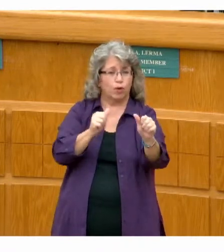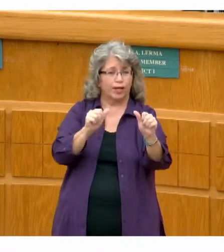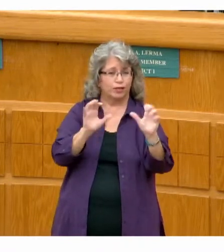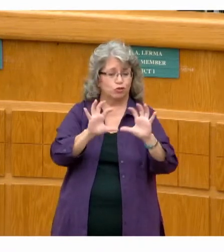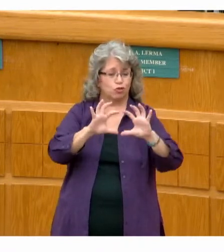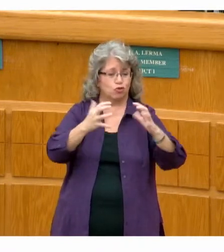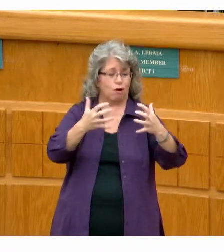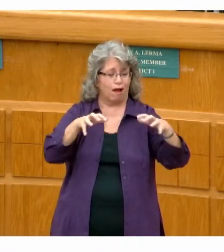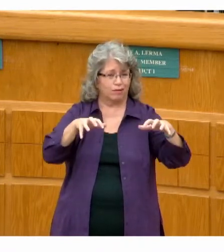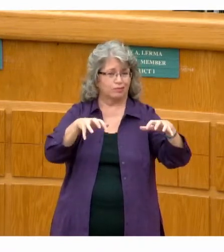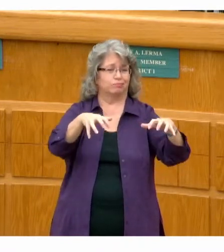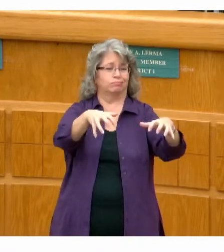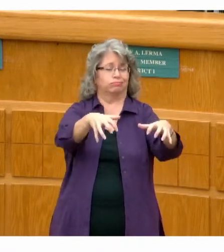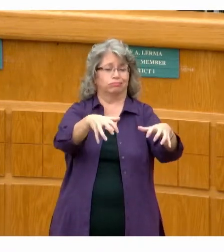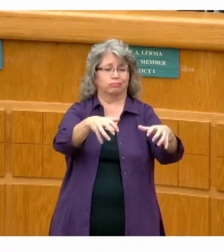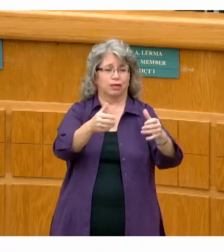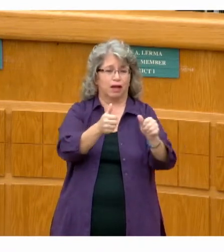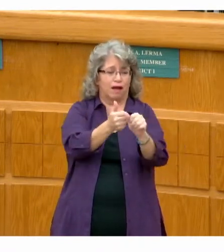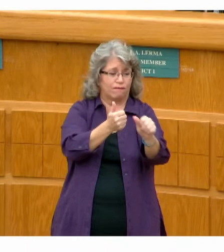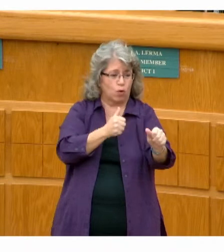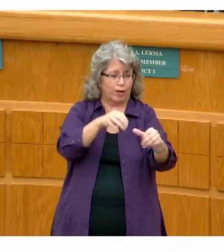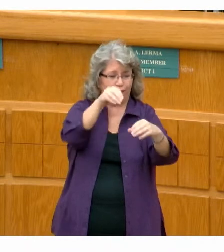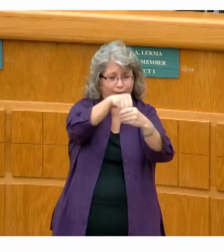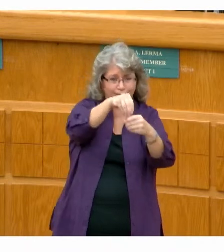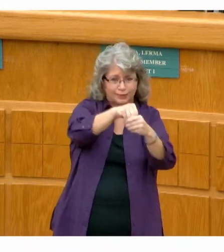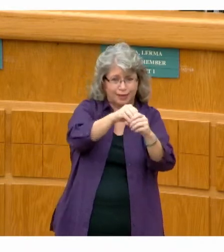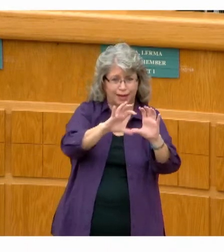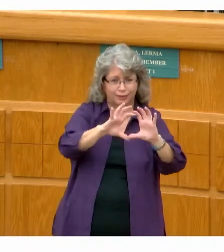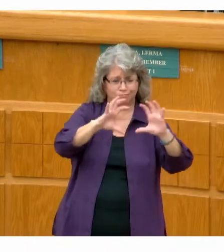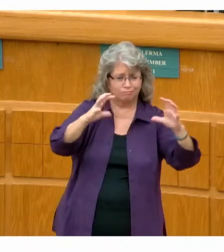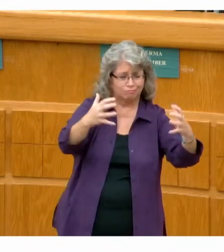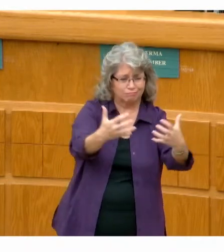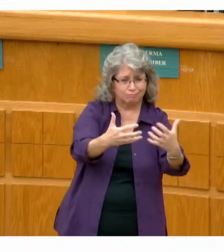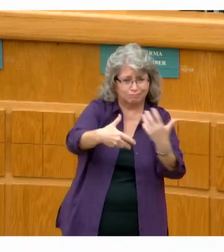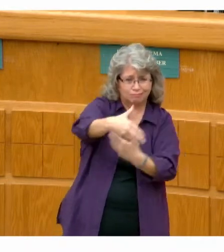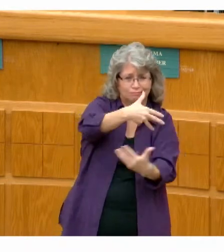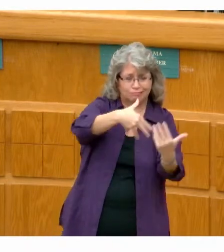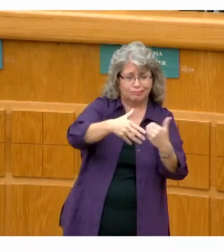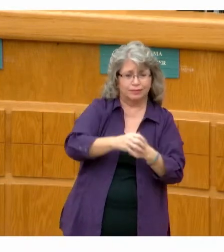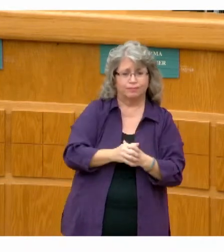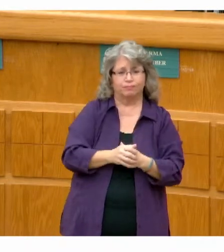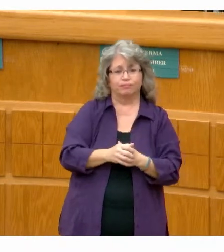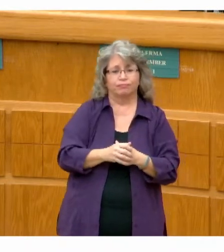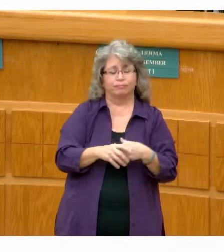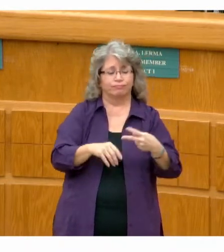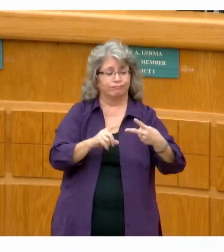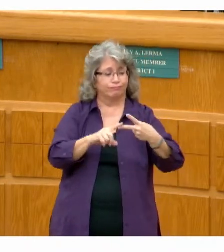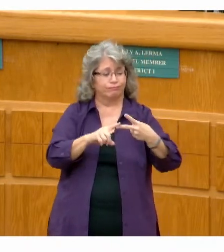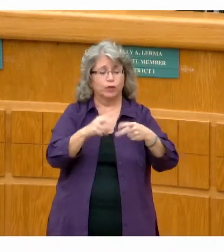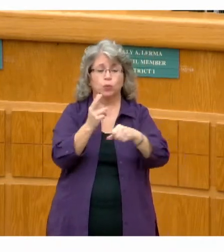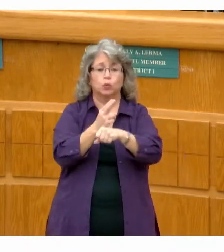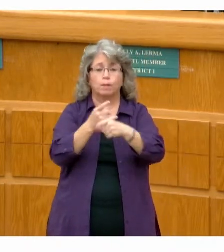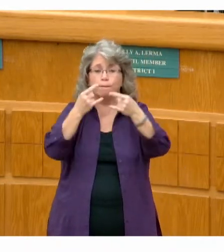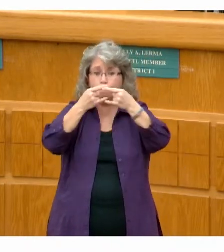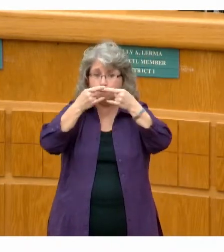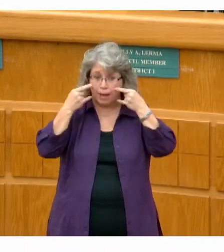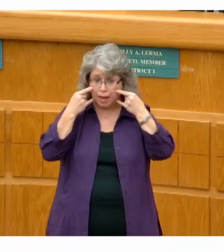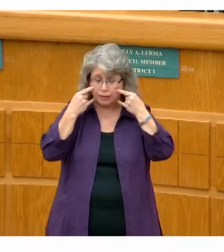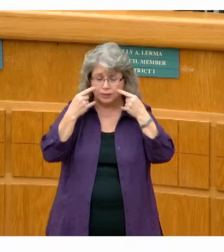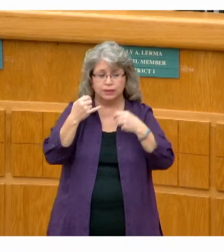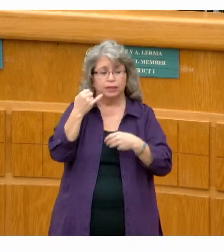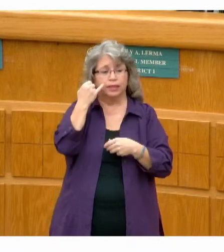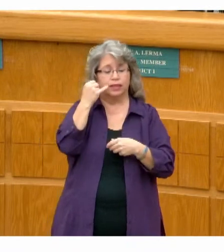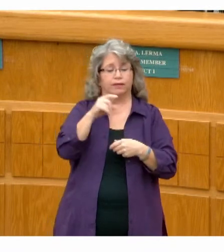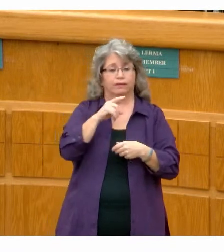can do that, you're going to reduce transmission rate. You're going to reduce exposure. 2, wear a mask. If you are around COVID, the